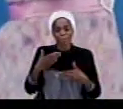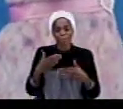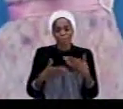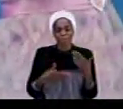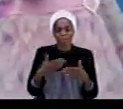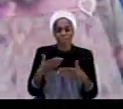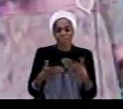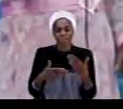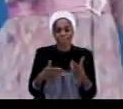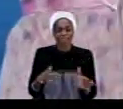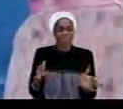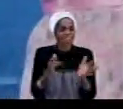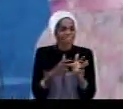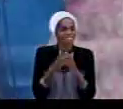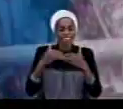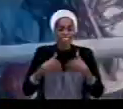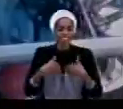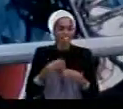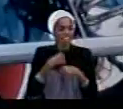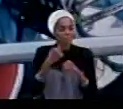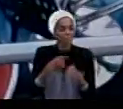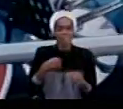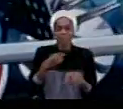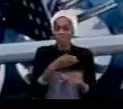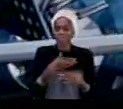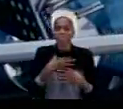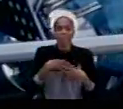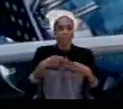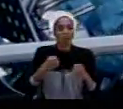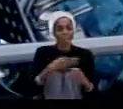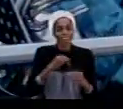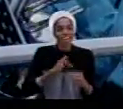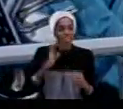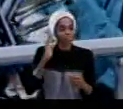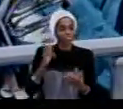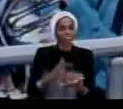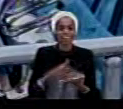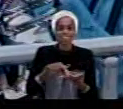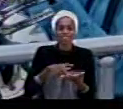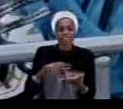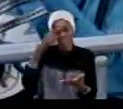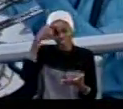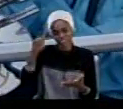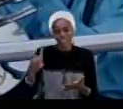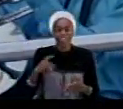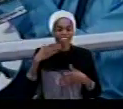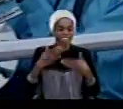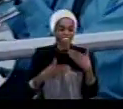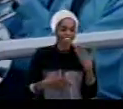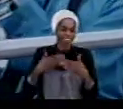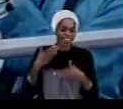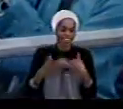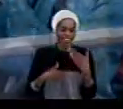I can dance for joy. Jesus has made me. Oh, now I can dance for joy.